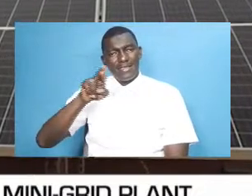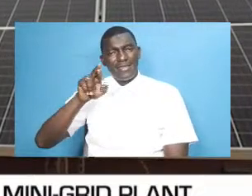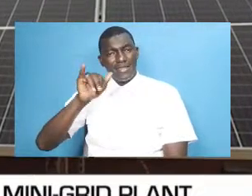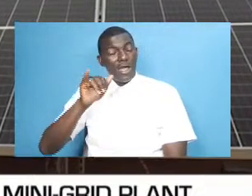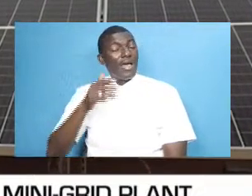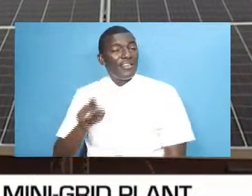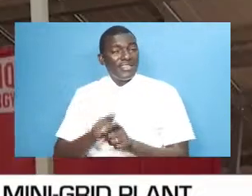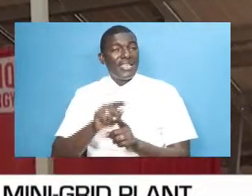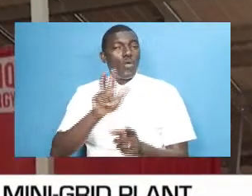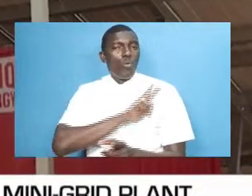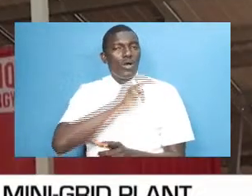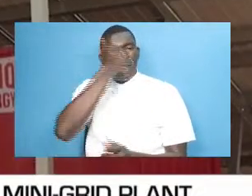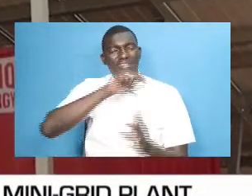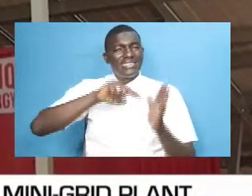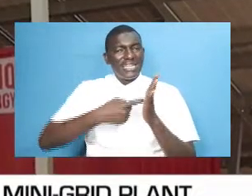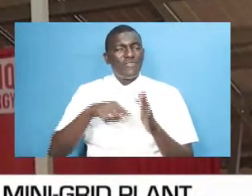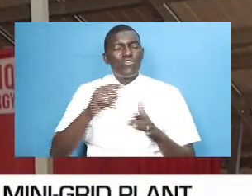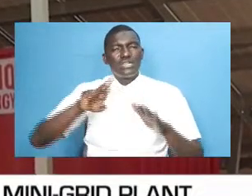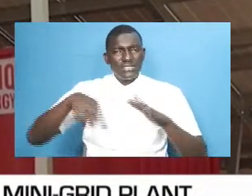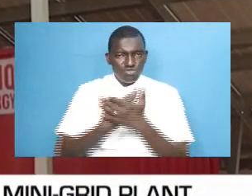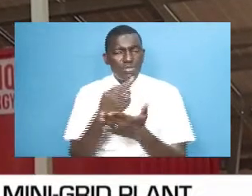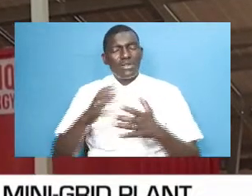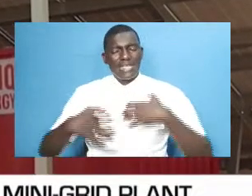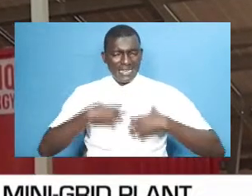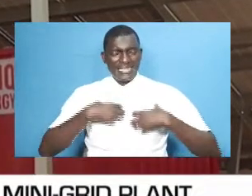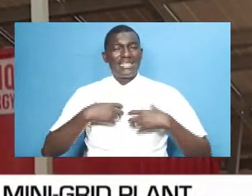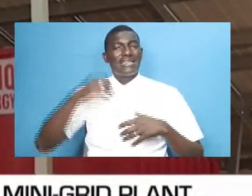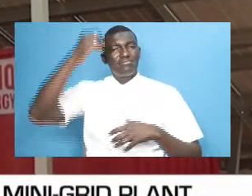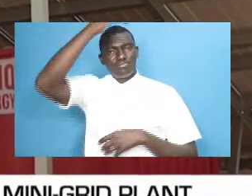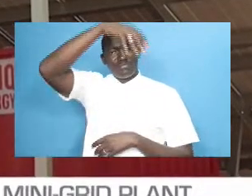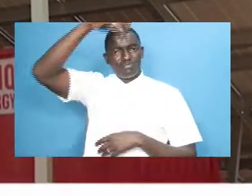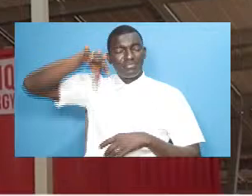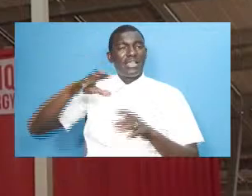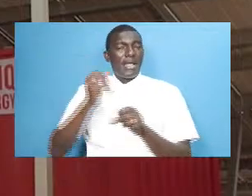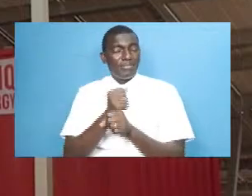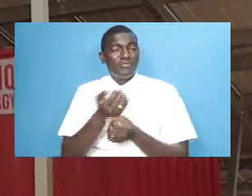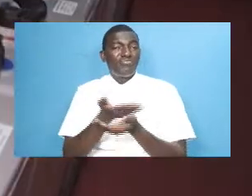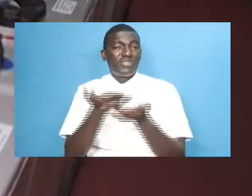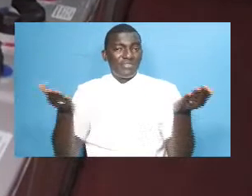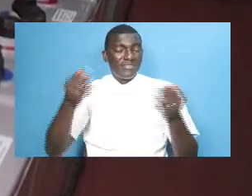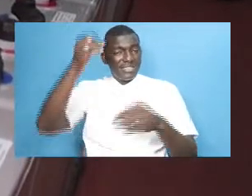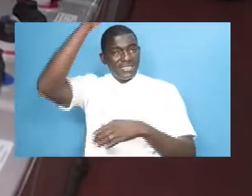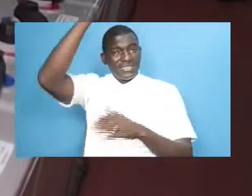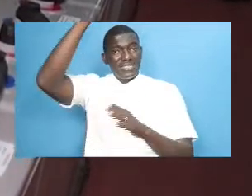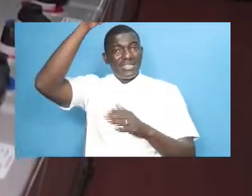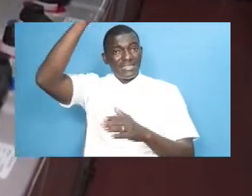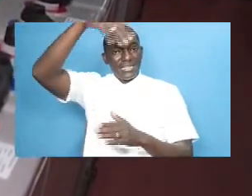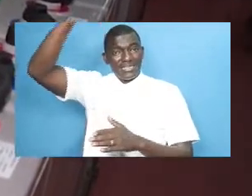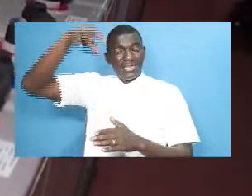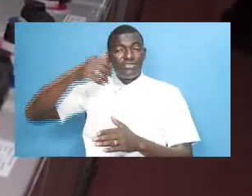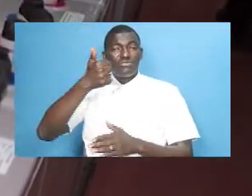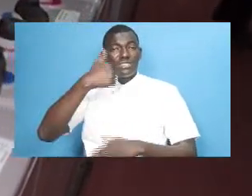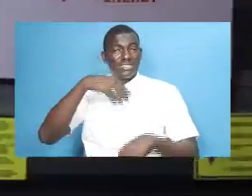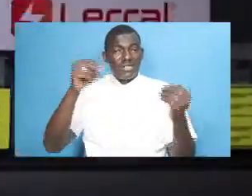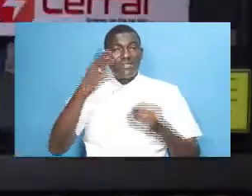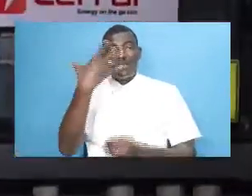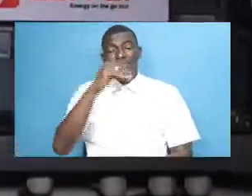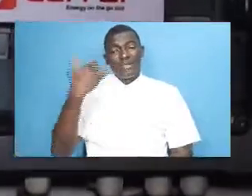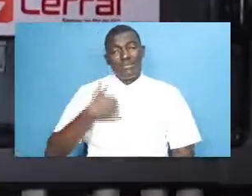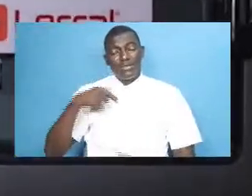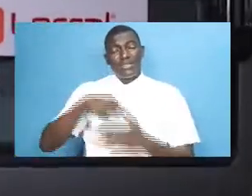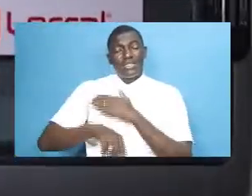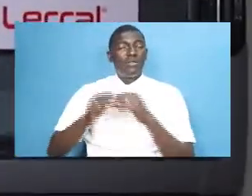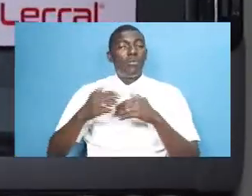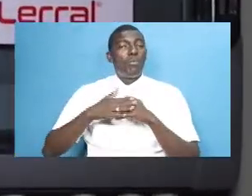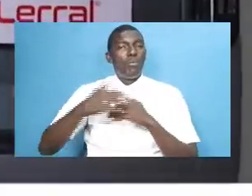for Renewable Energy and Energy Efficiency. It will provide electricity to 6,500 people in